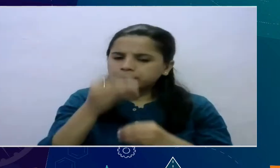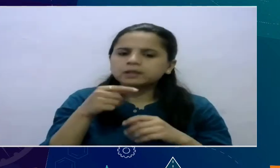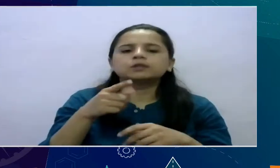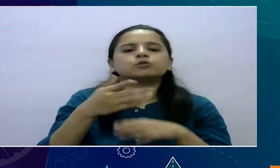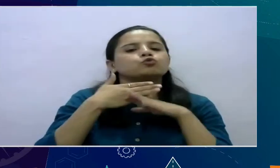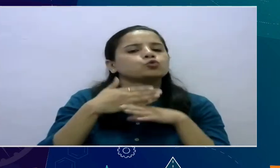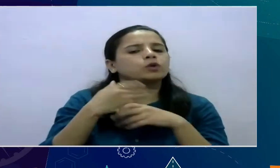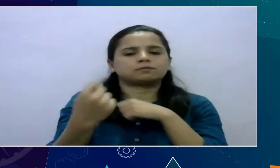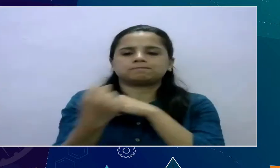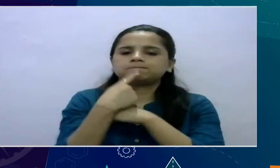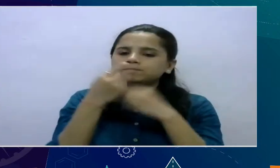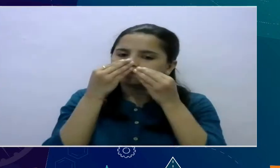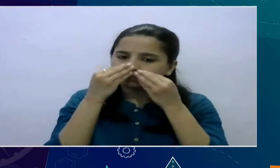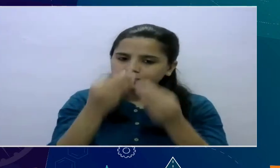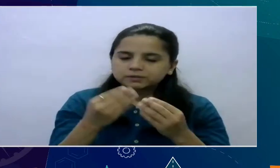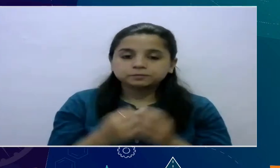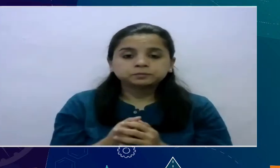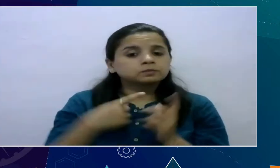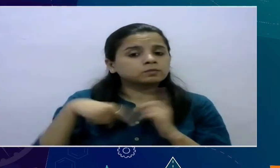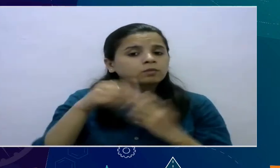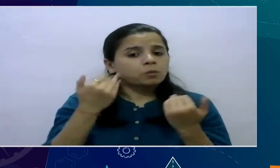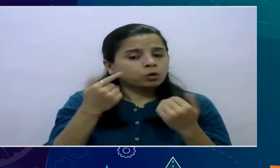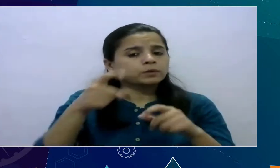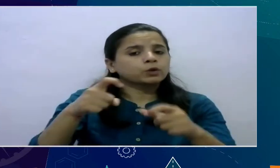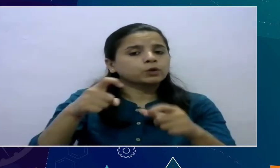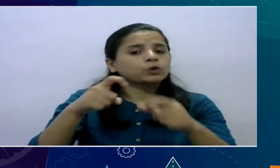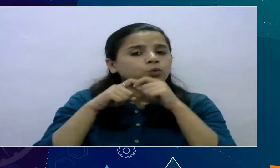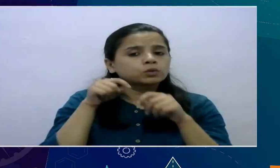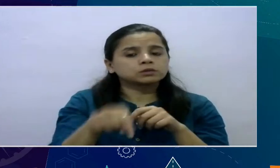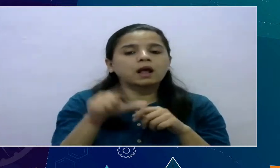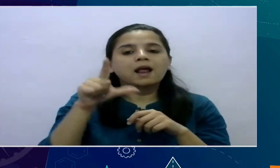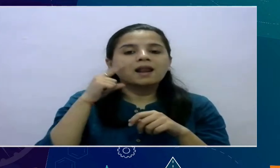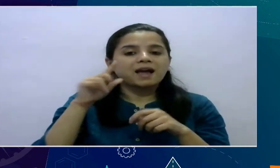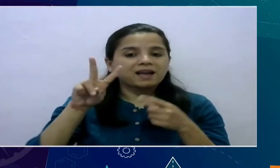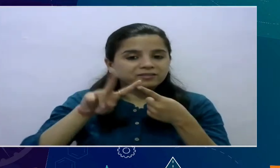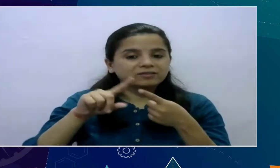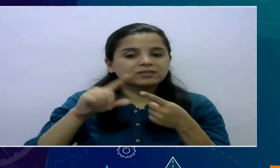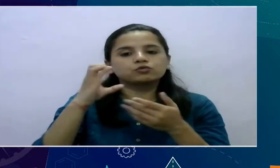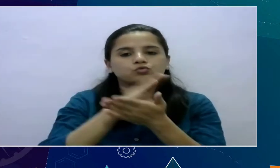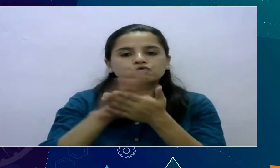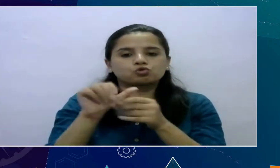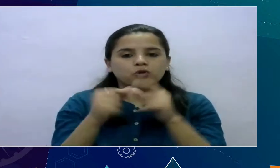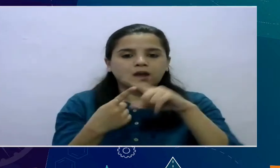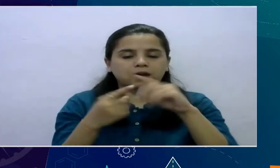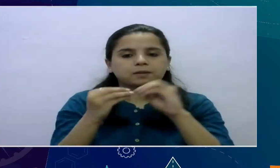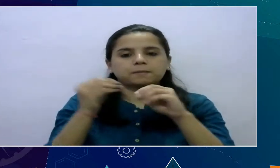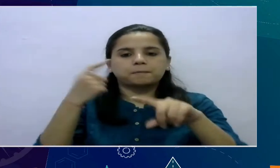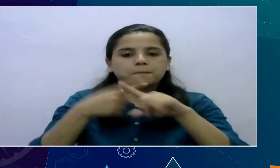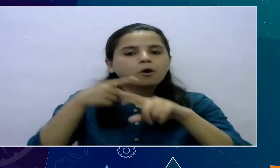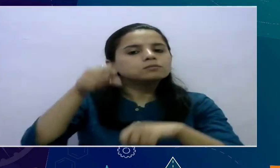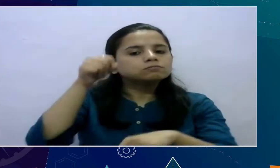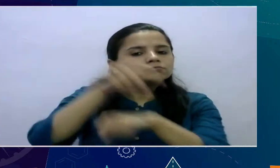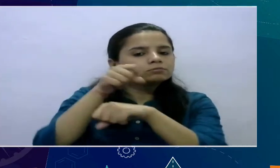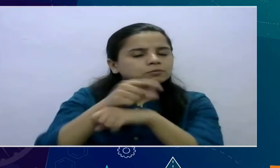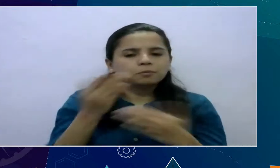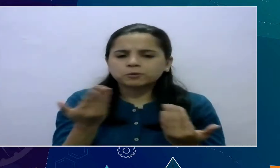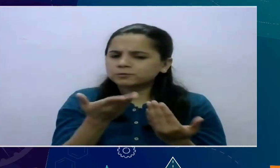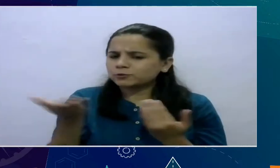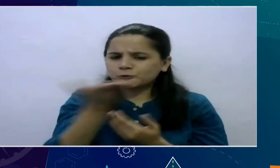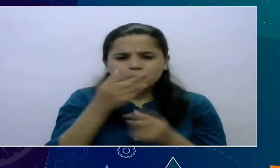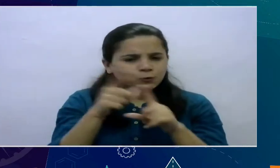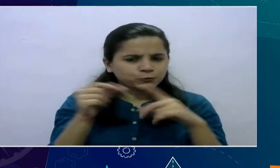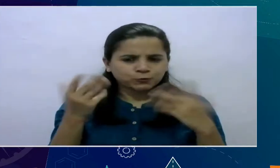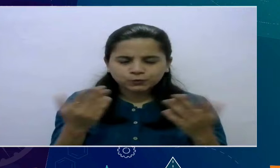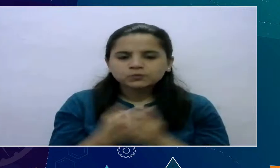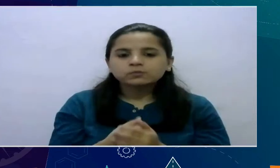us. And you can write those questions in the live chat box, submit it to us. That's all you need to do. If you want to